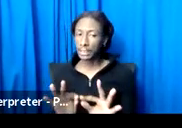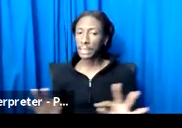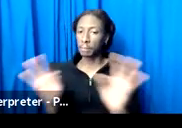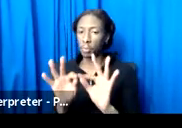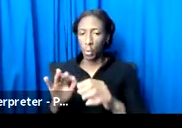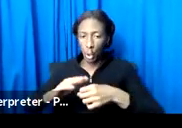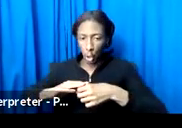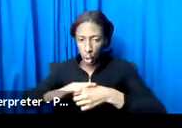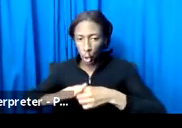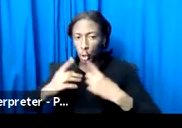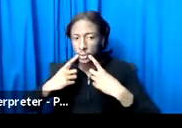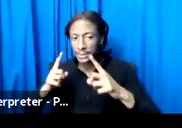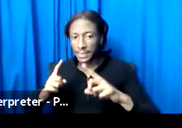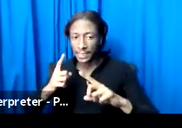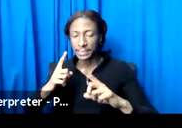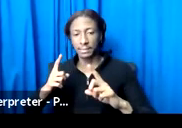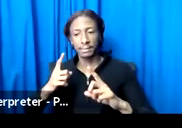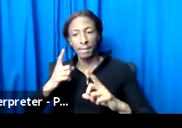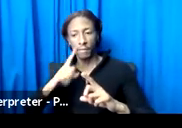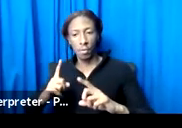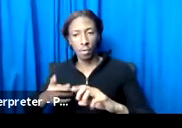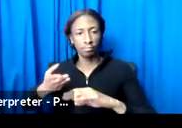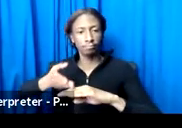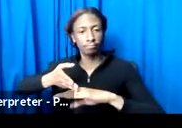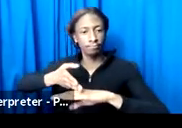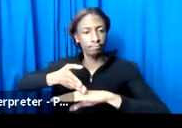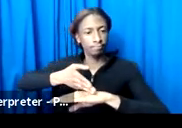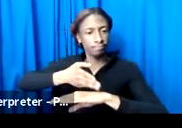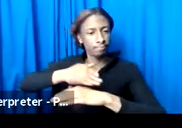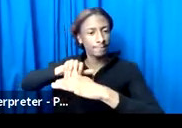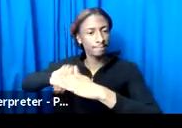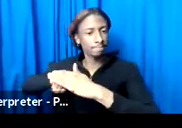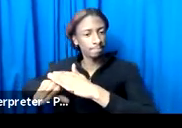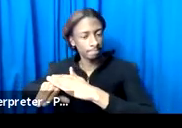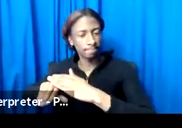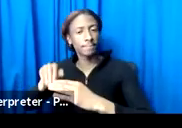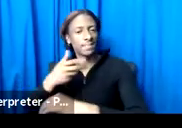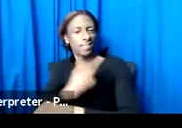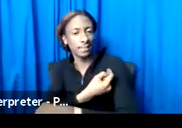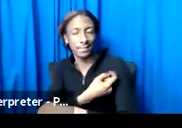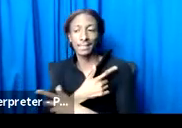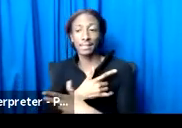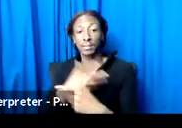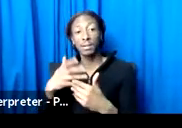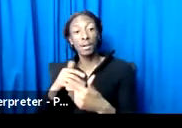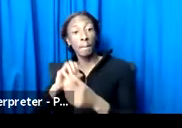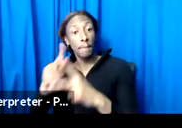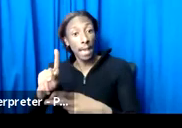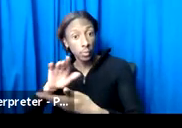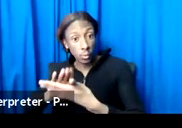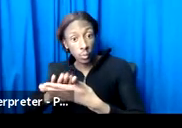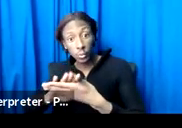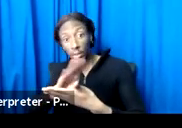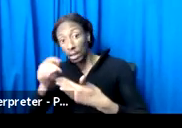to increase access to vaccine. Continued progress toward this goal and beyond requires building